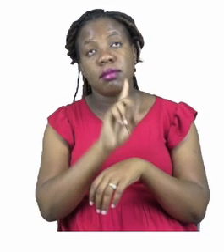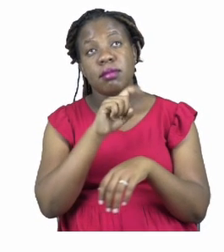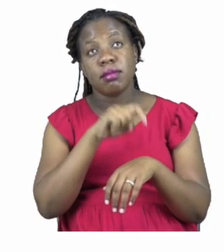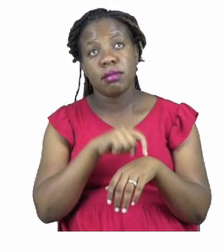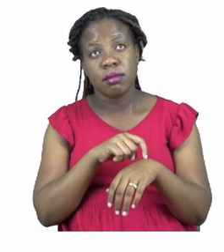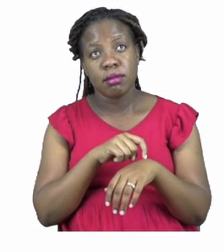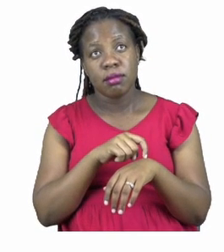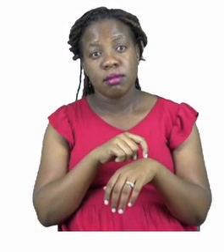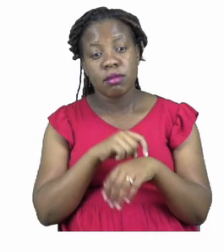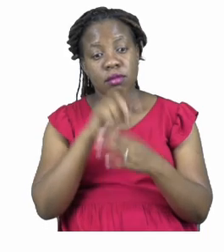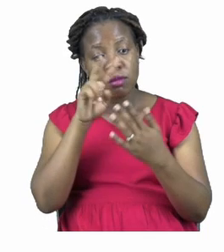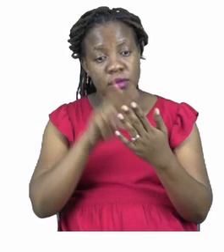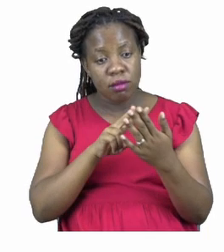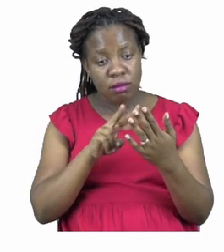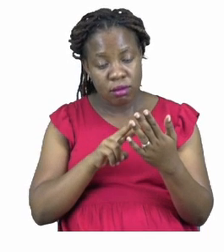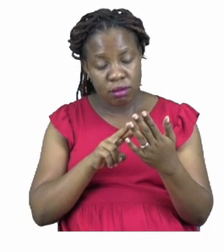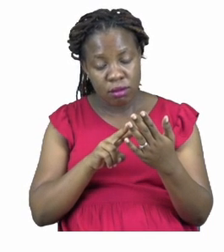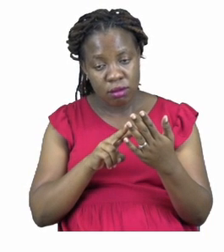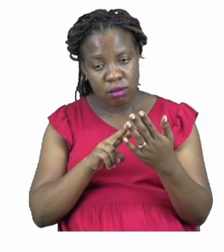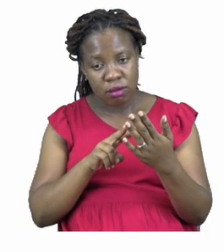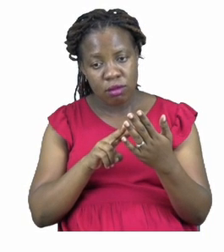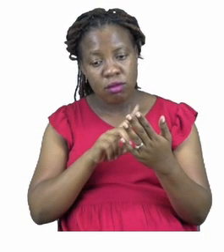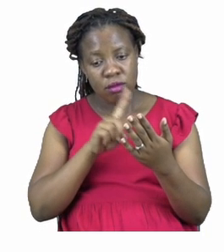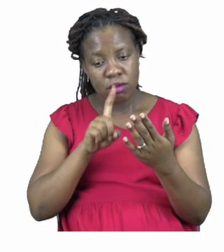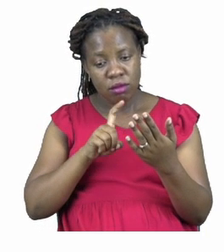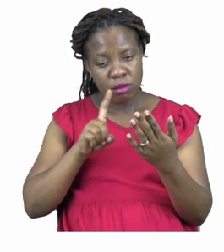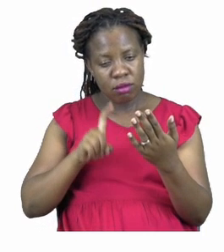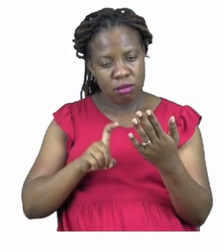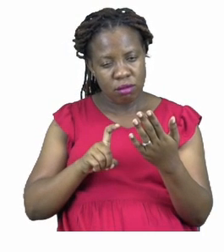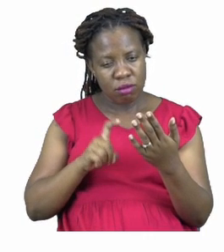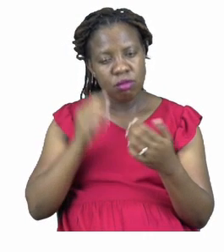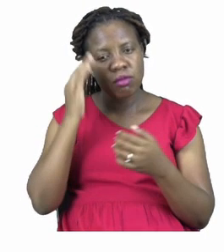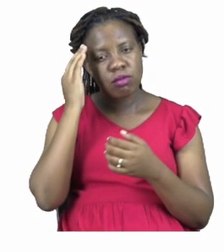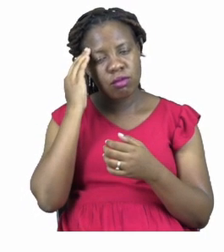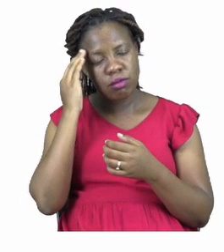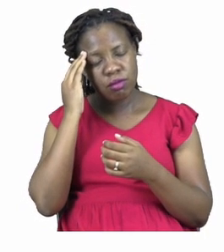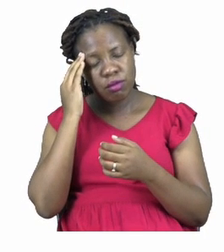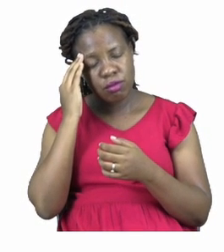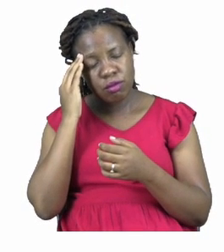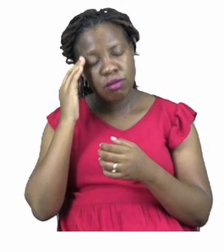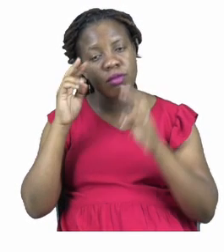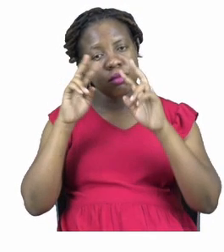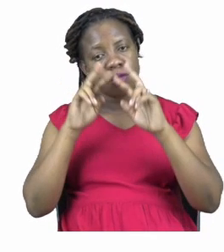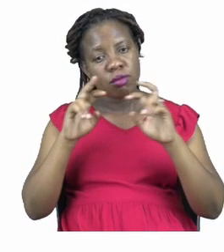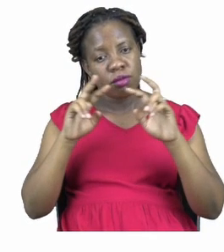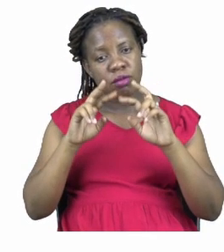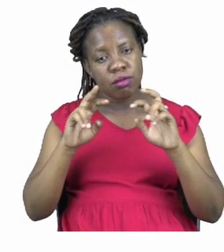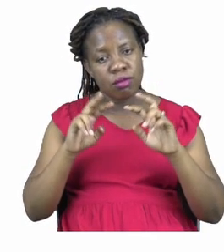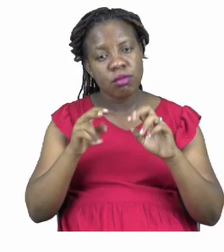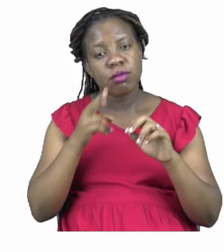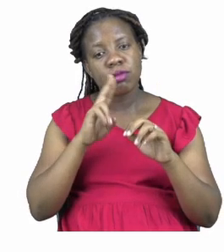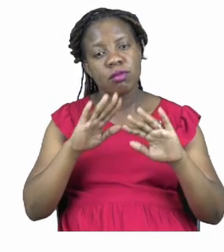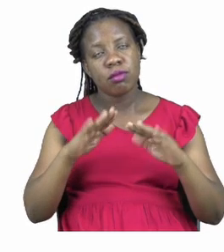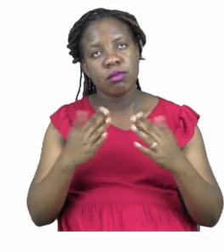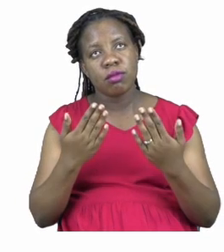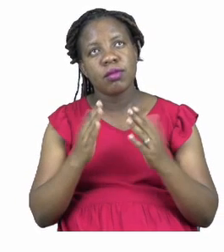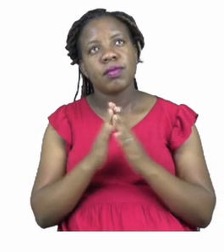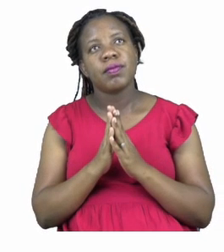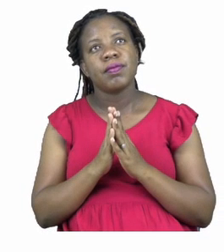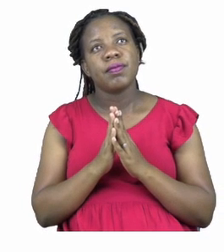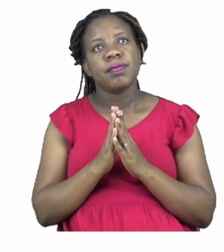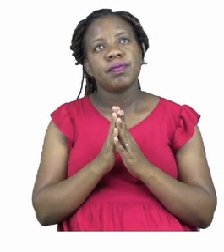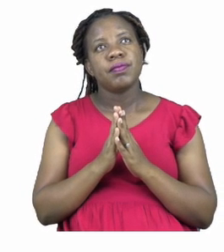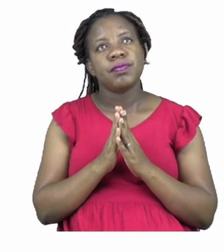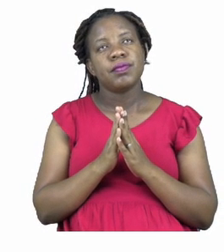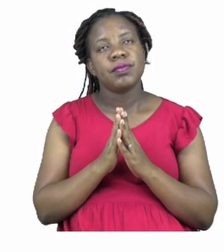have read your questions so that you know what you're looking for when you are answering. Then the third time is to make sure that all